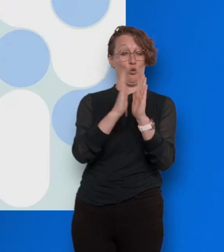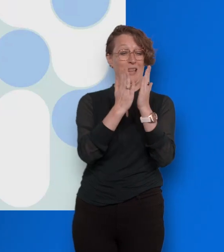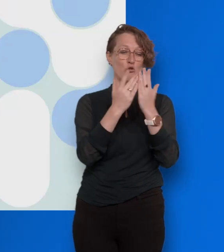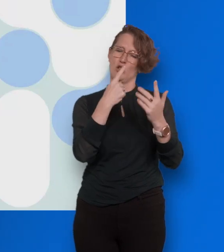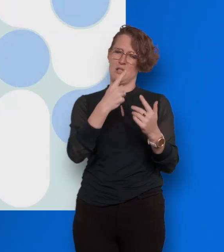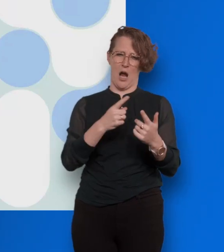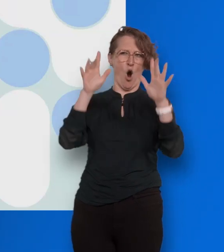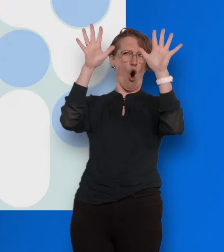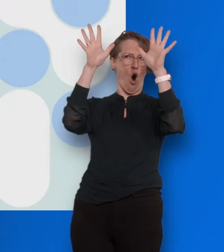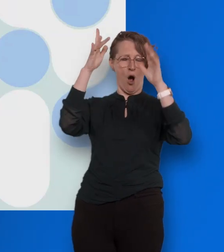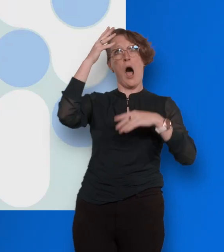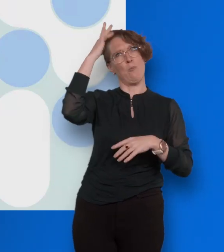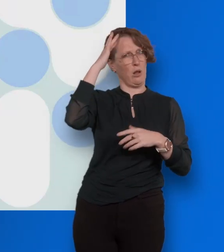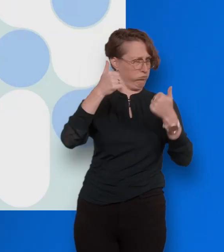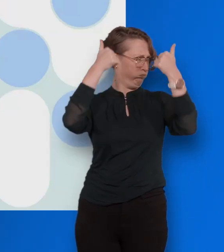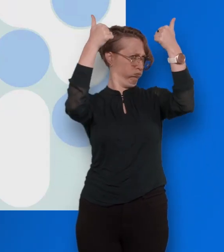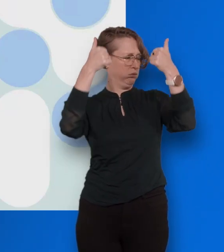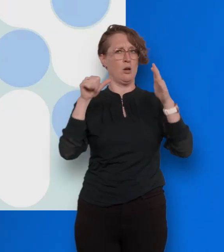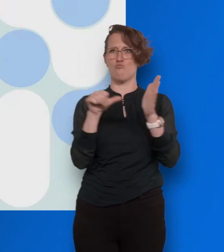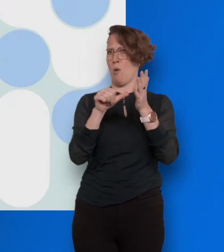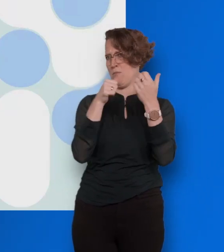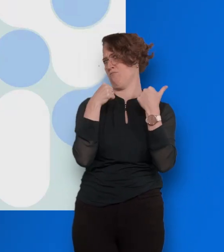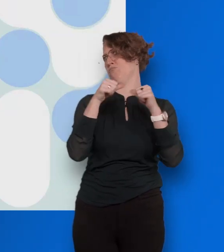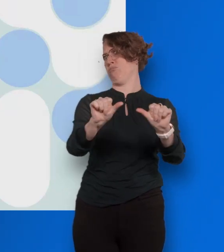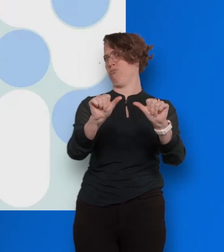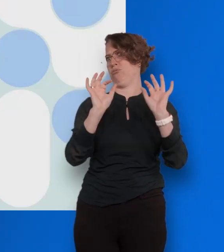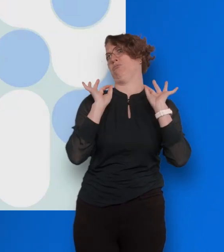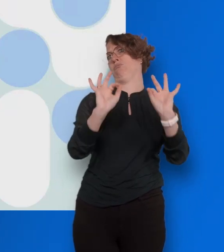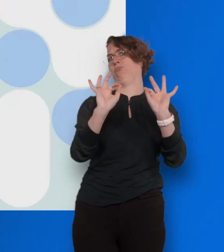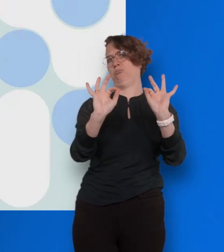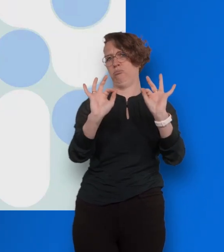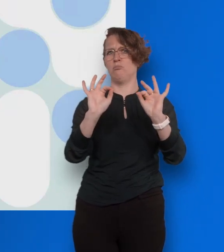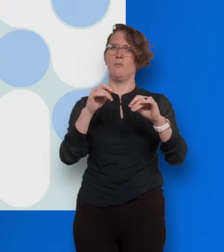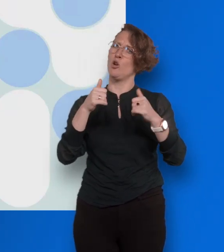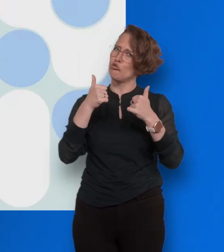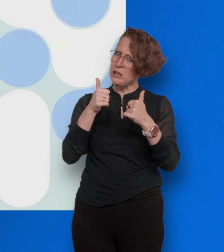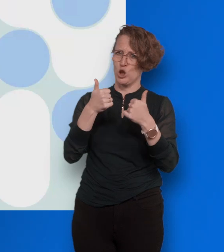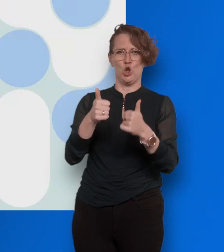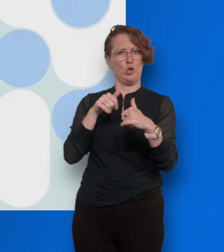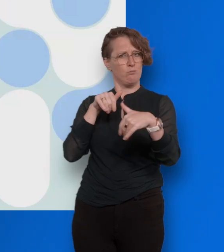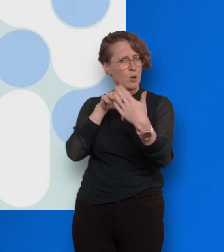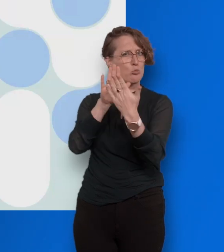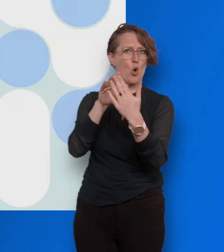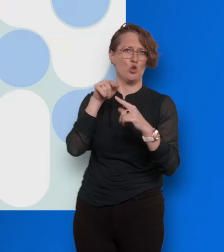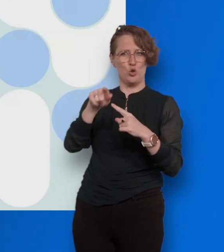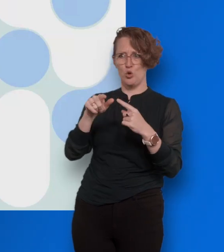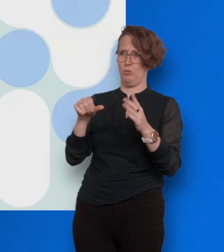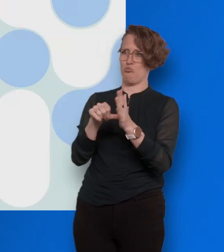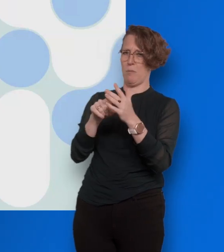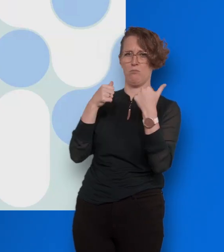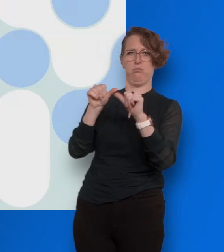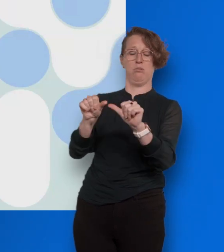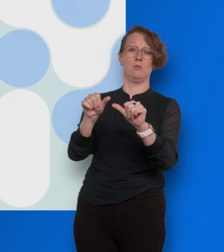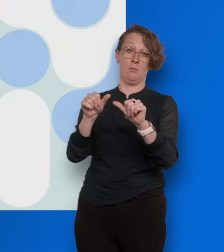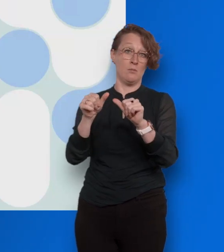as hypothetically solutions to problems or very promising approaches that could offer solutions, like